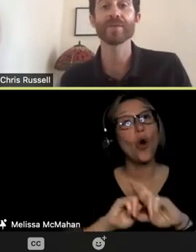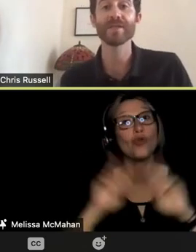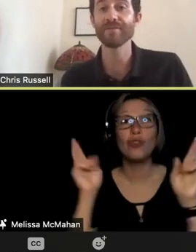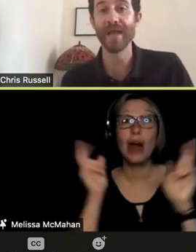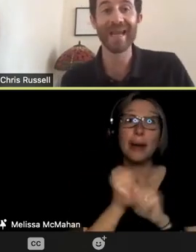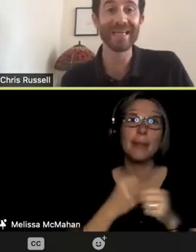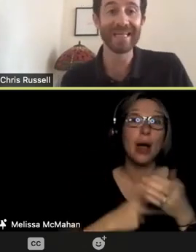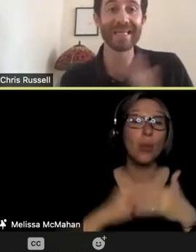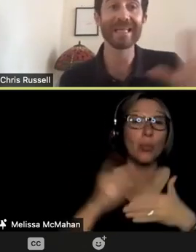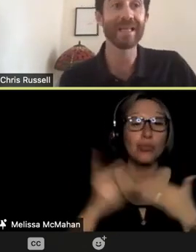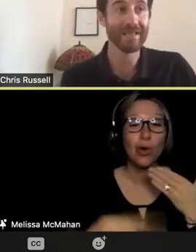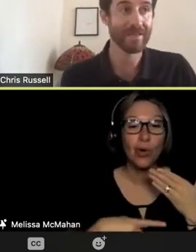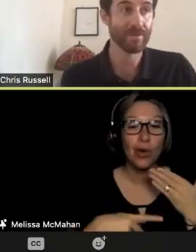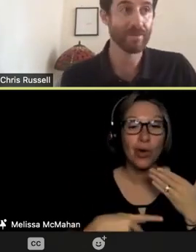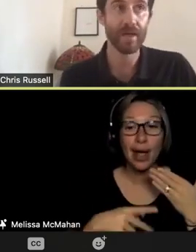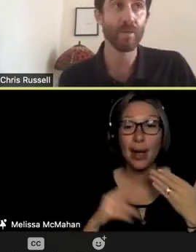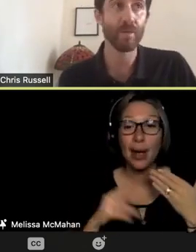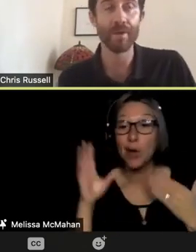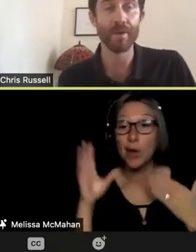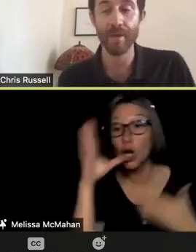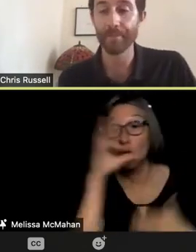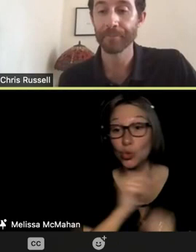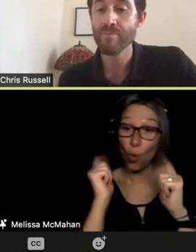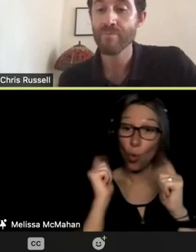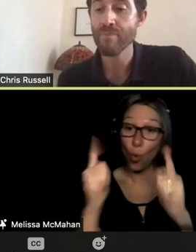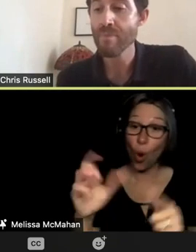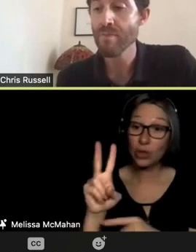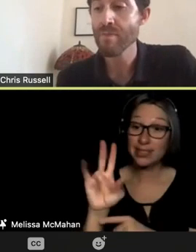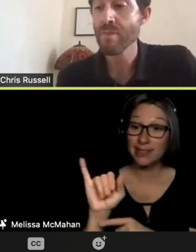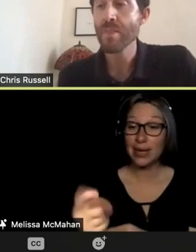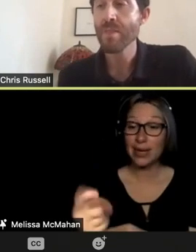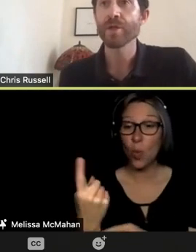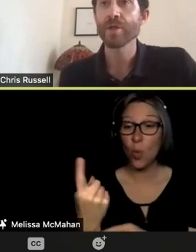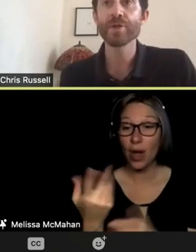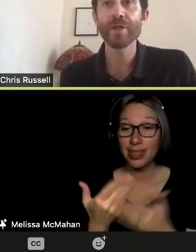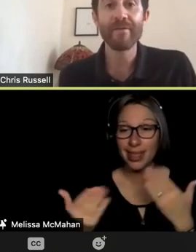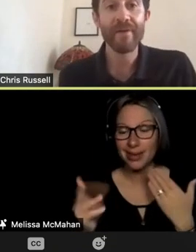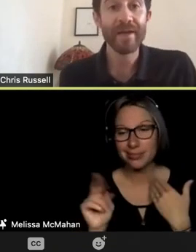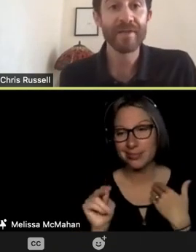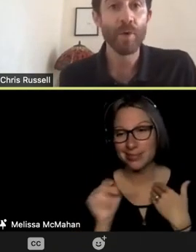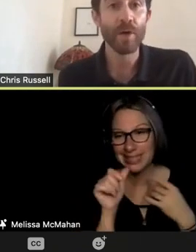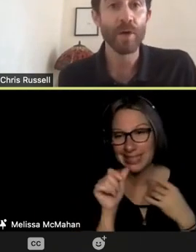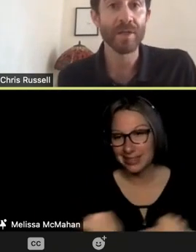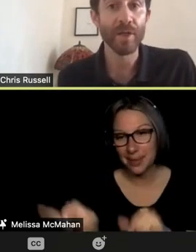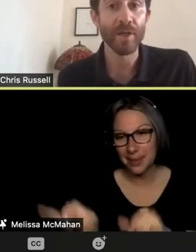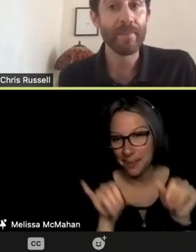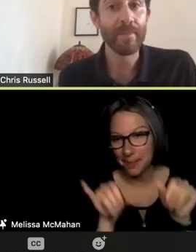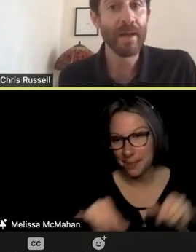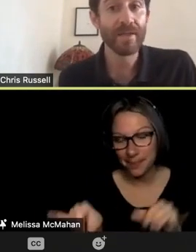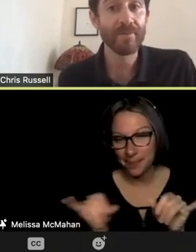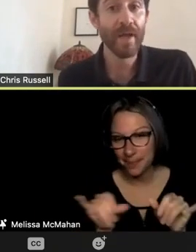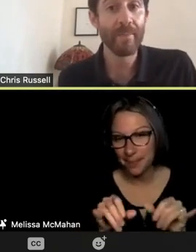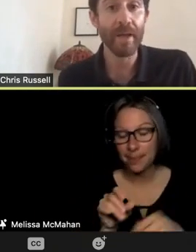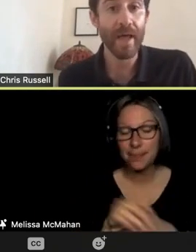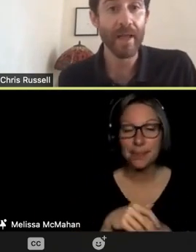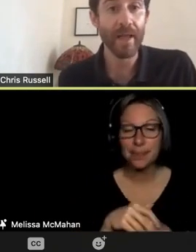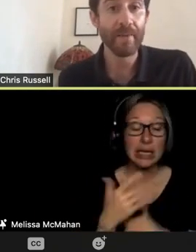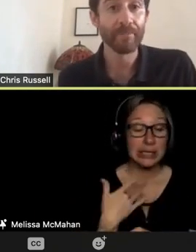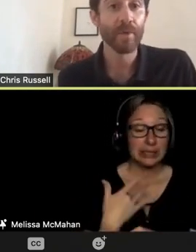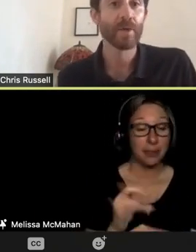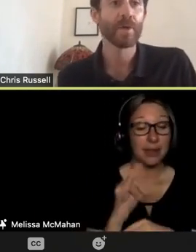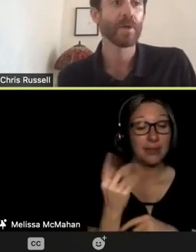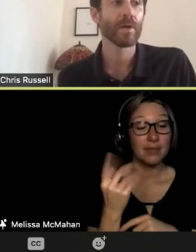all kids with CVI need this, right? Need one thing. Usually I find if someone learns a little bit about CVI, but